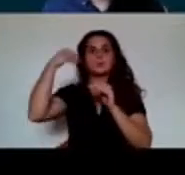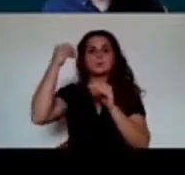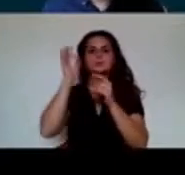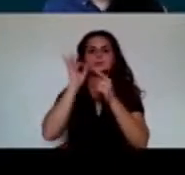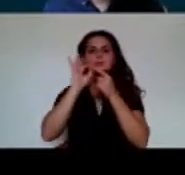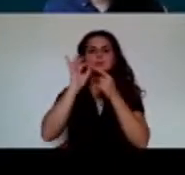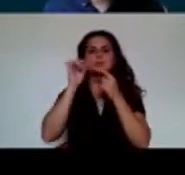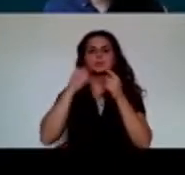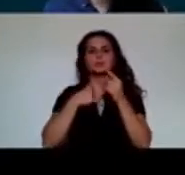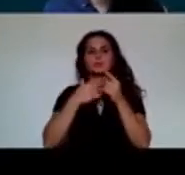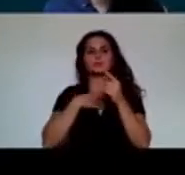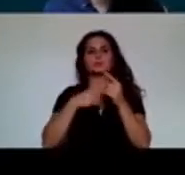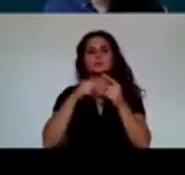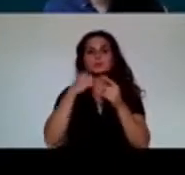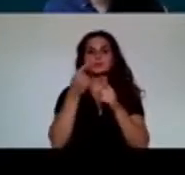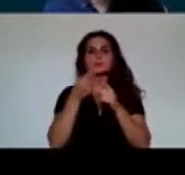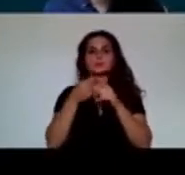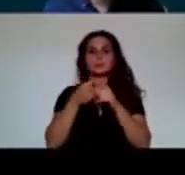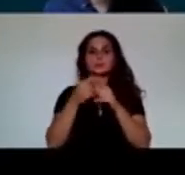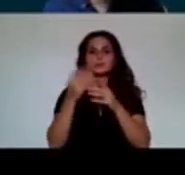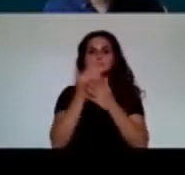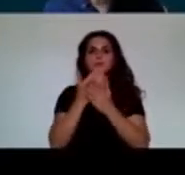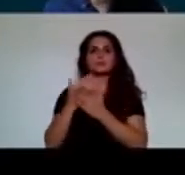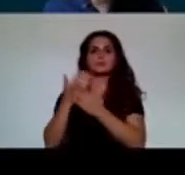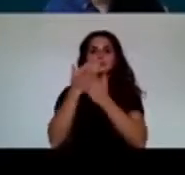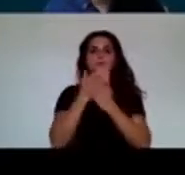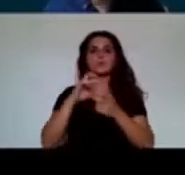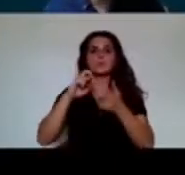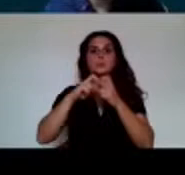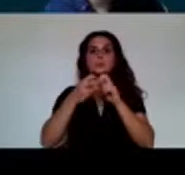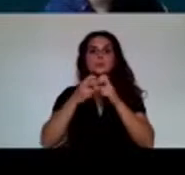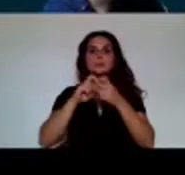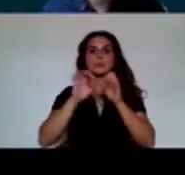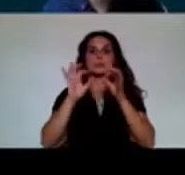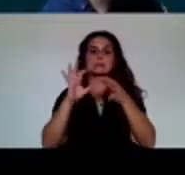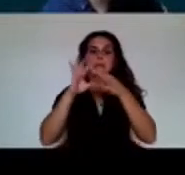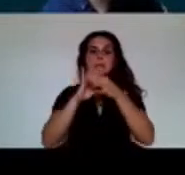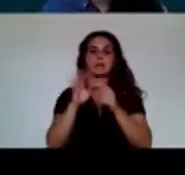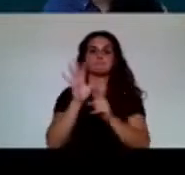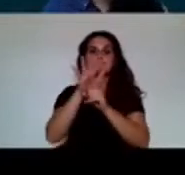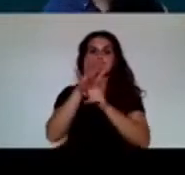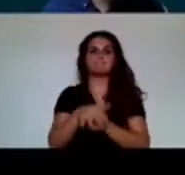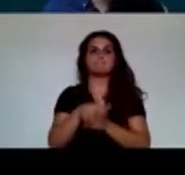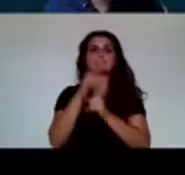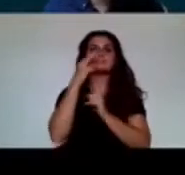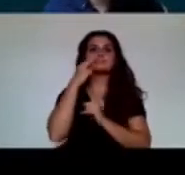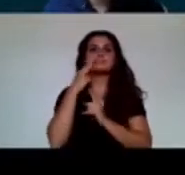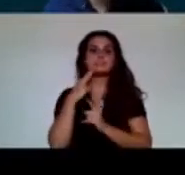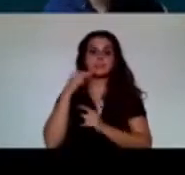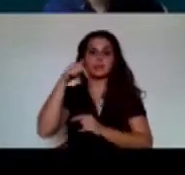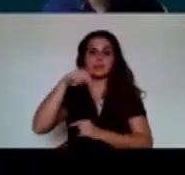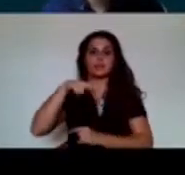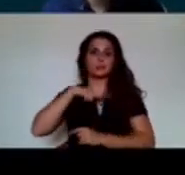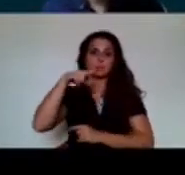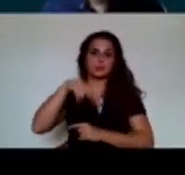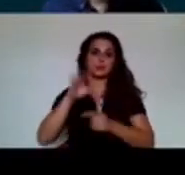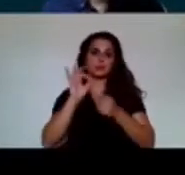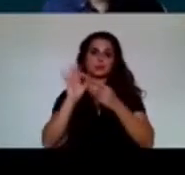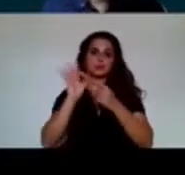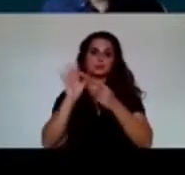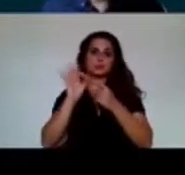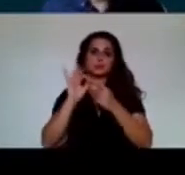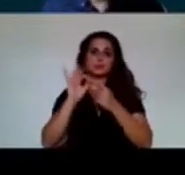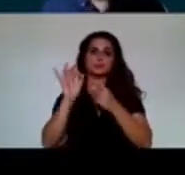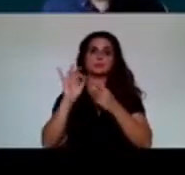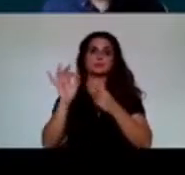been interested in studying the issue of racism in our society, in Portugal in particular,